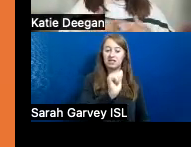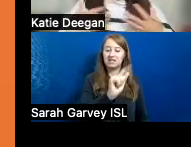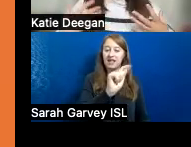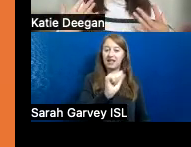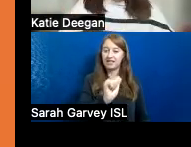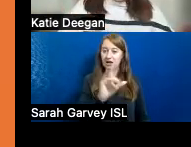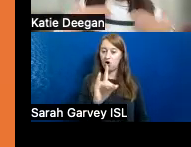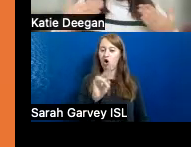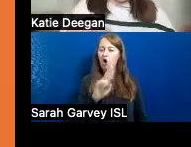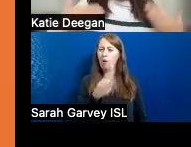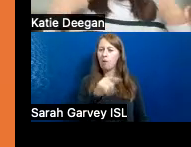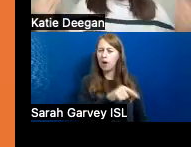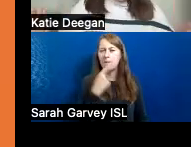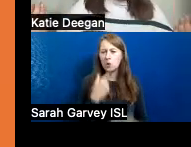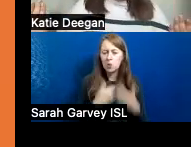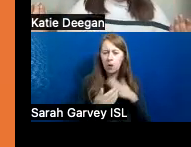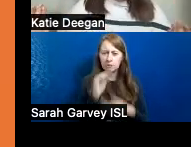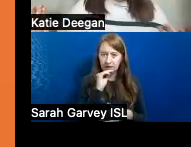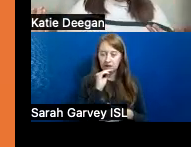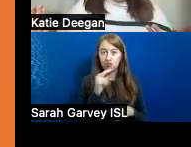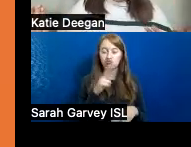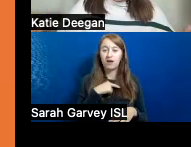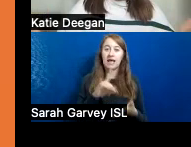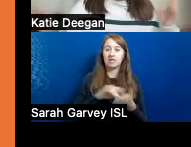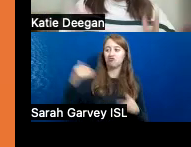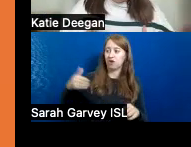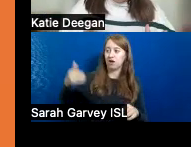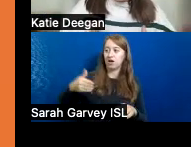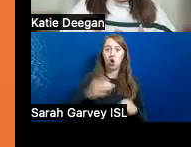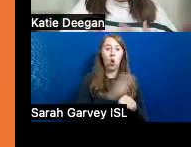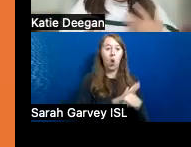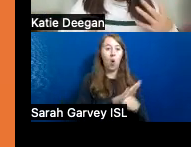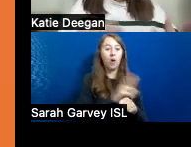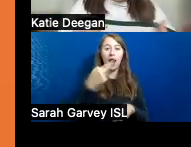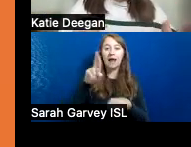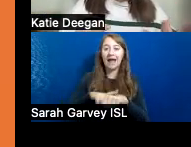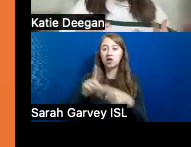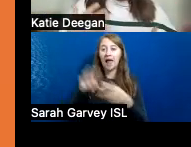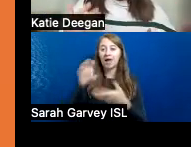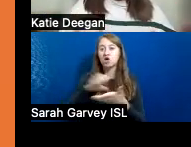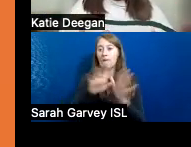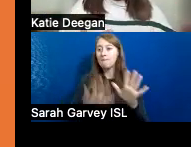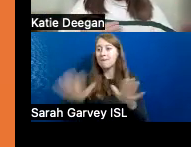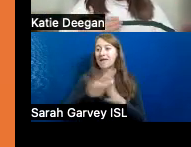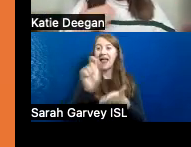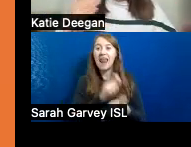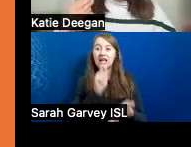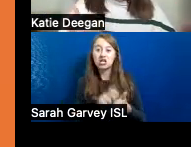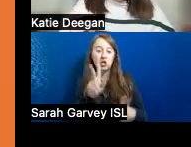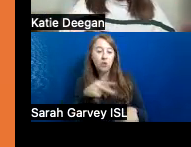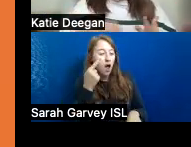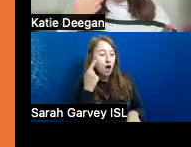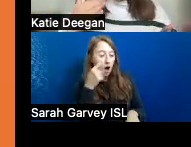of local, national, and European elections, which you can go on and play around with the statistics. You